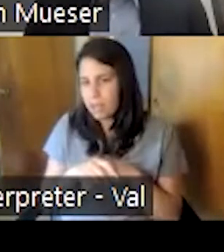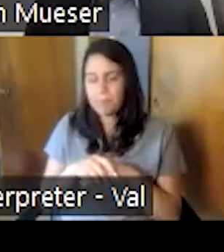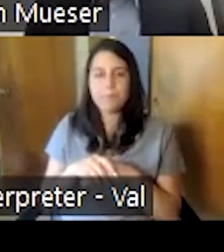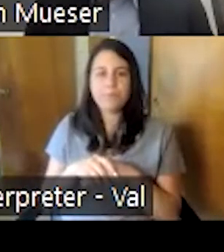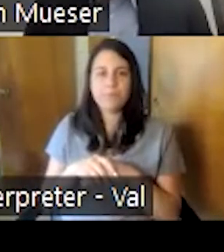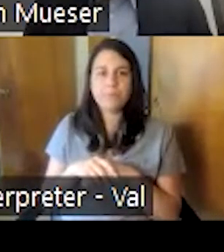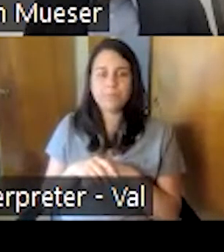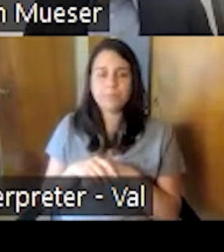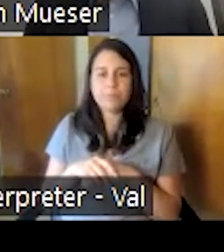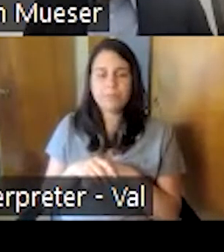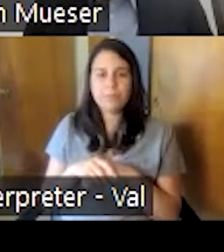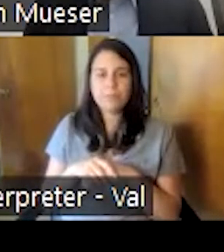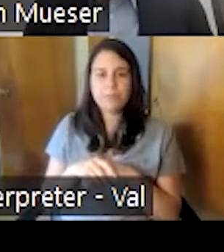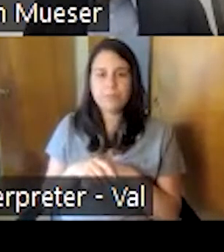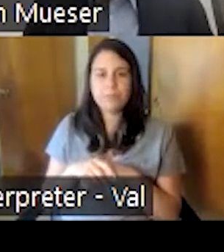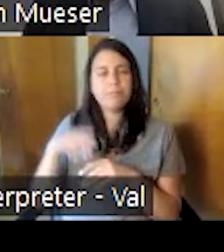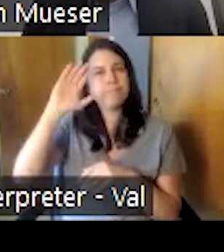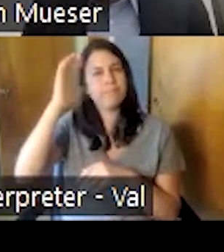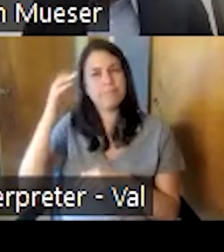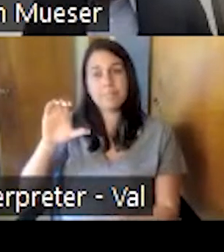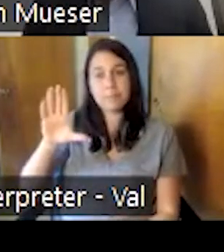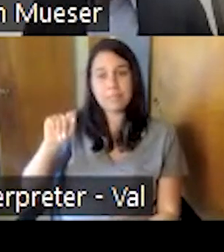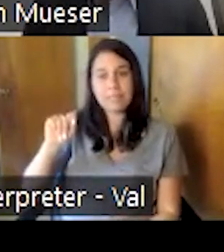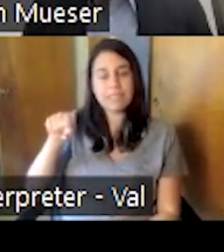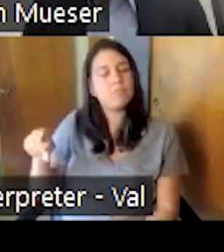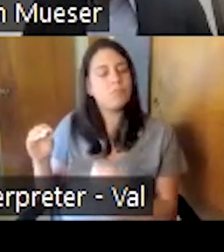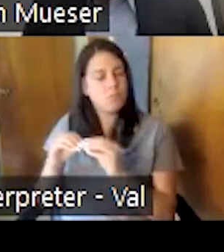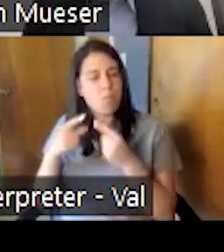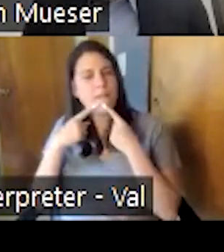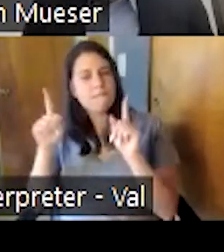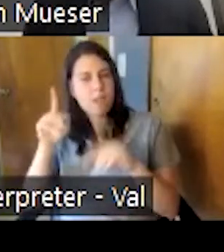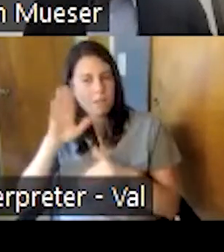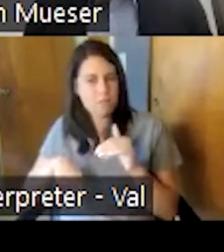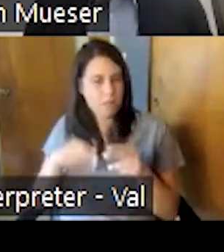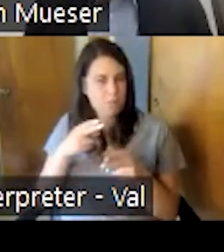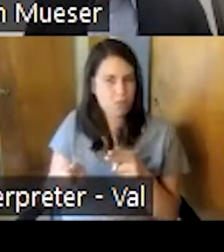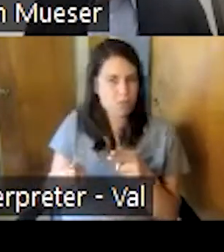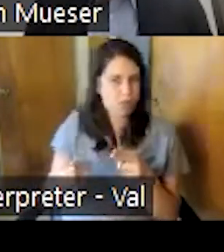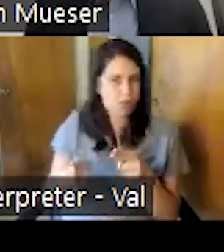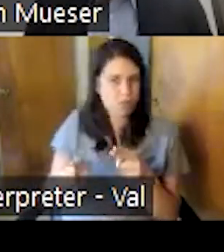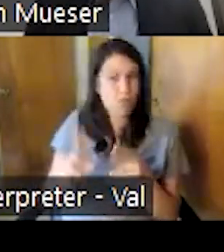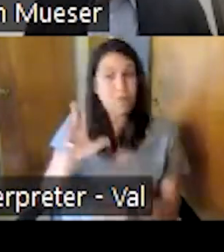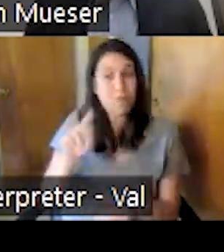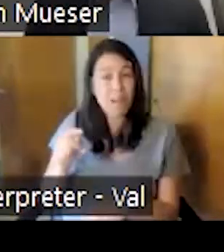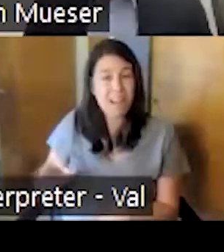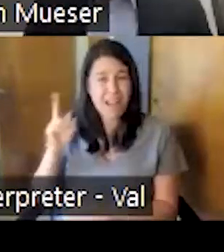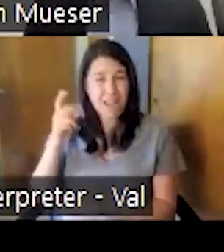we saw is that the CBT intervention is more effective than the brief intervention, but at a relatively high cost,